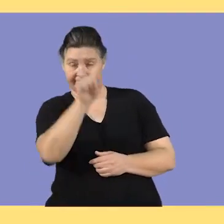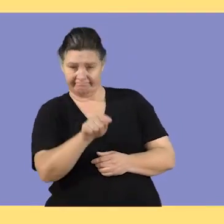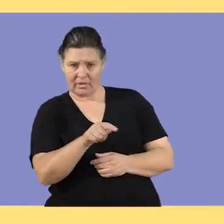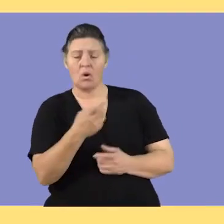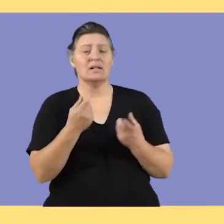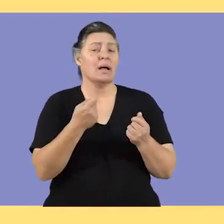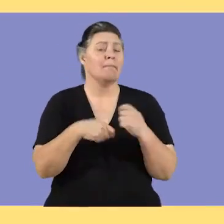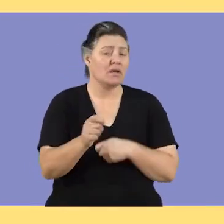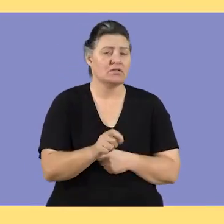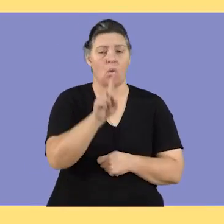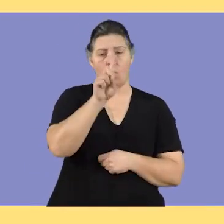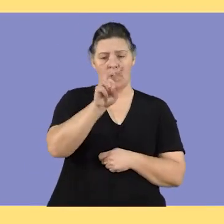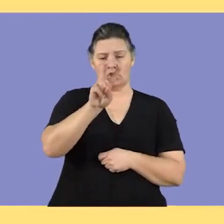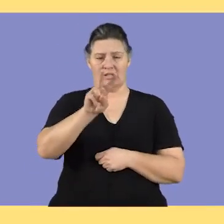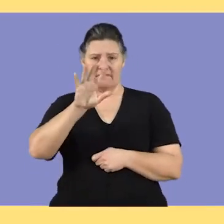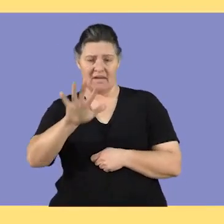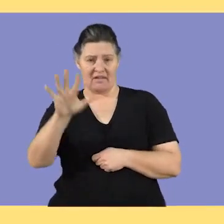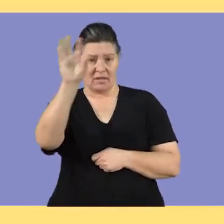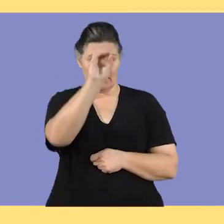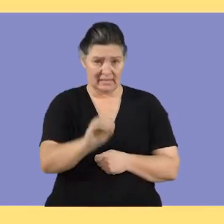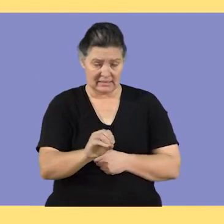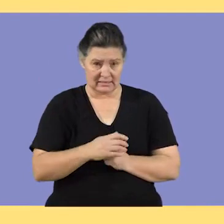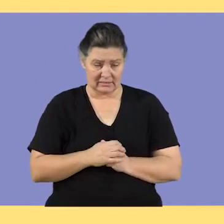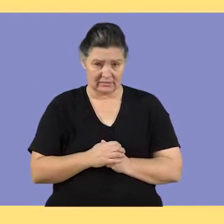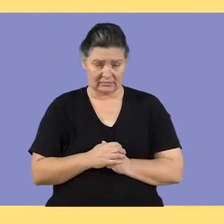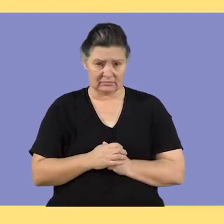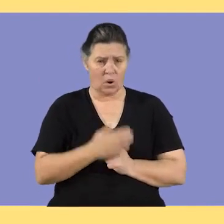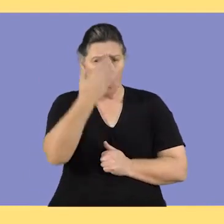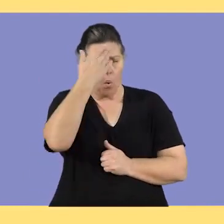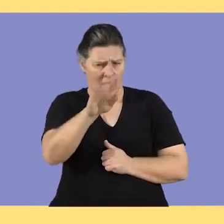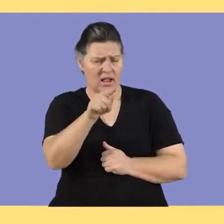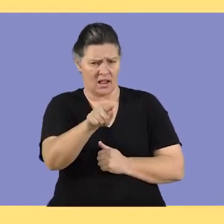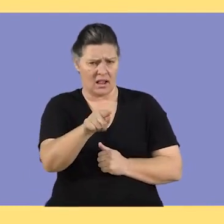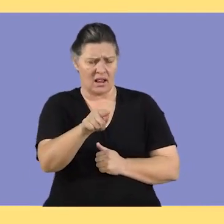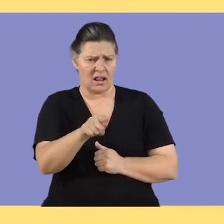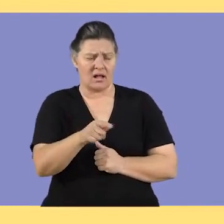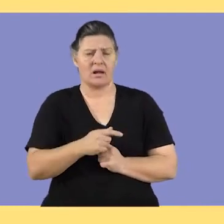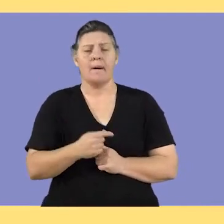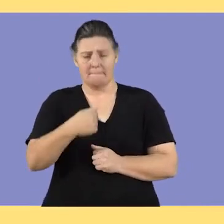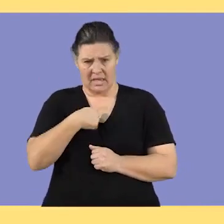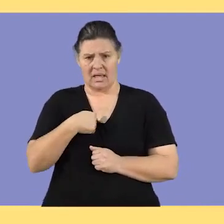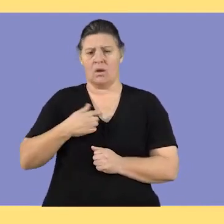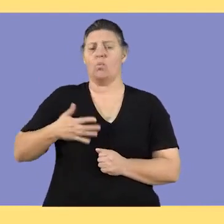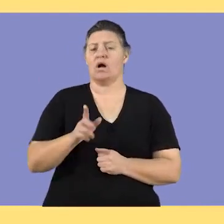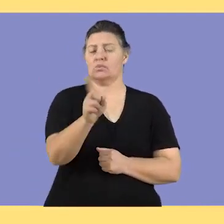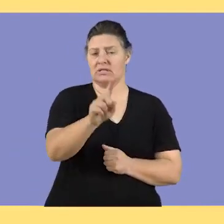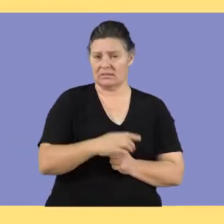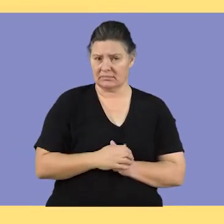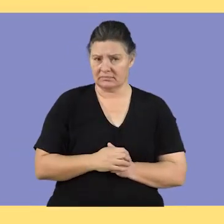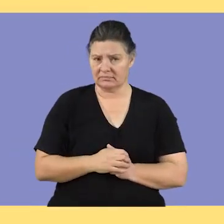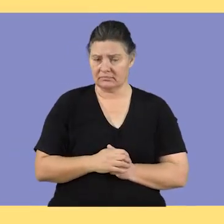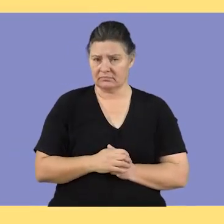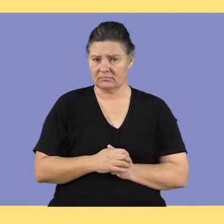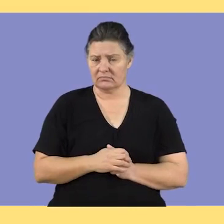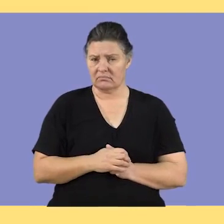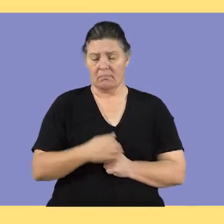that your selling price is what? 125%. So already you know what it is that you want.